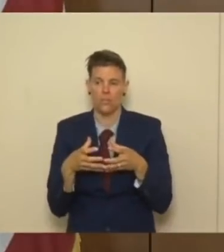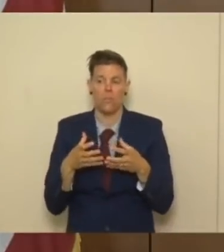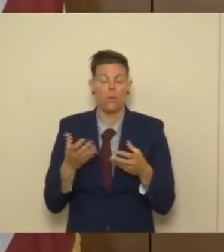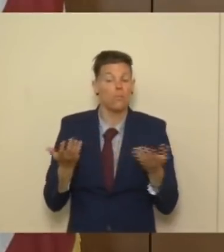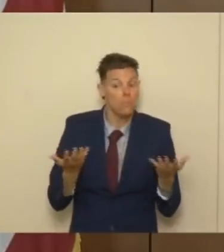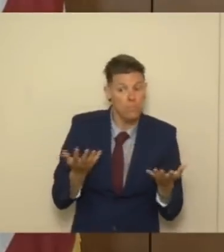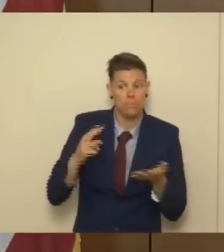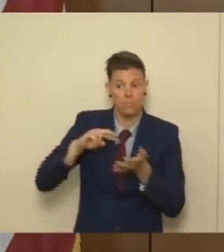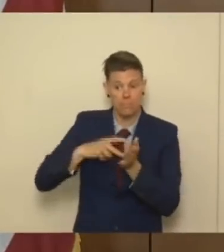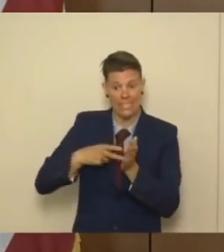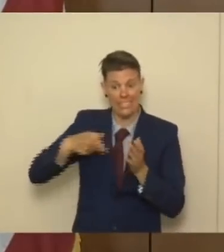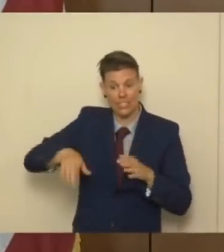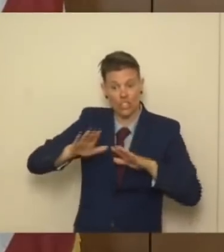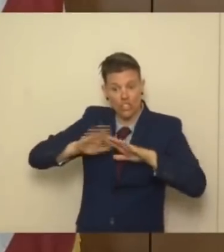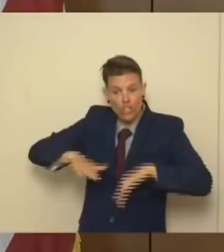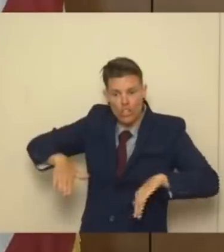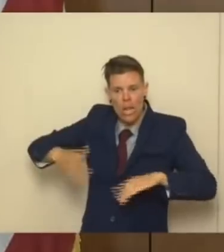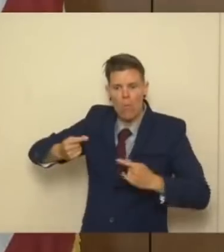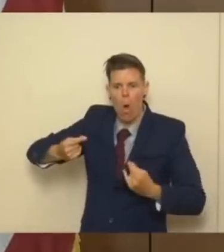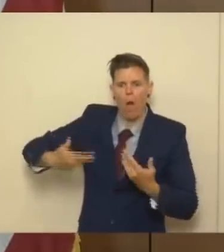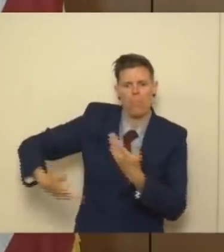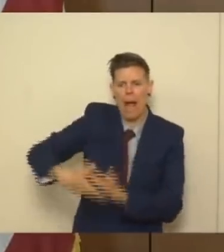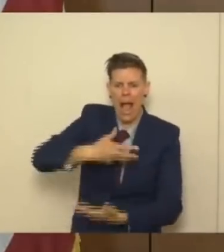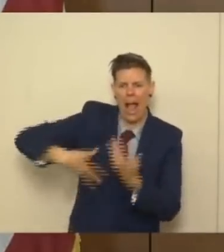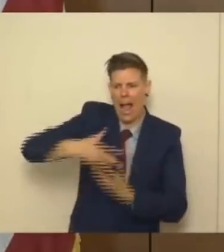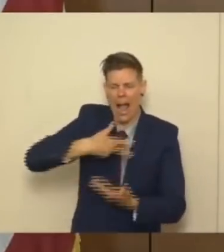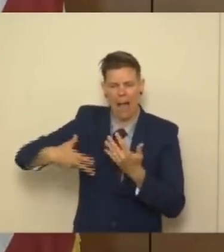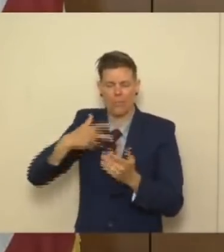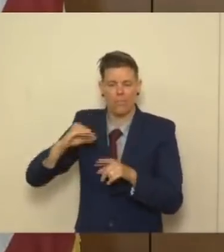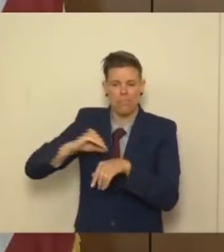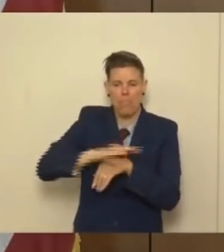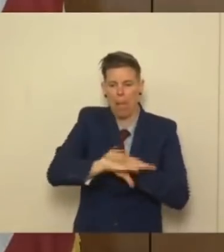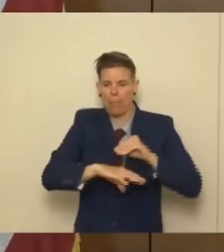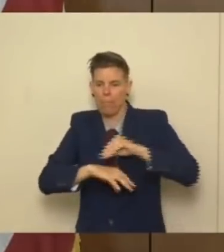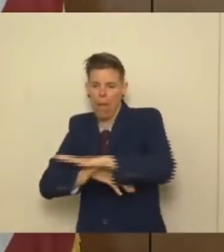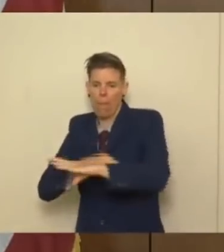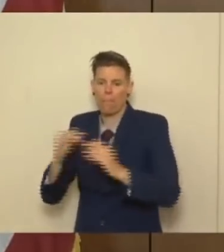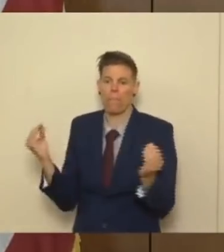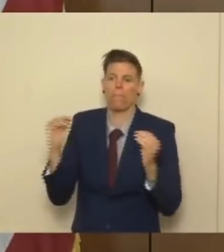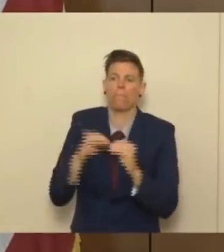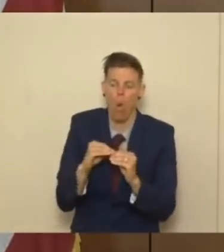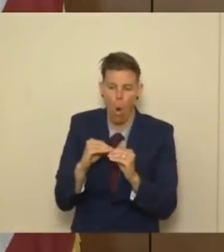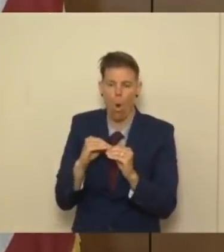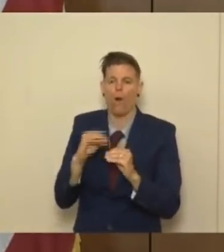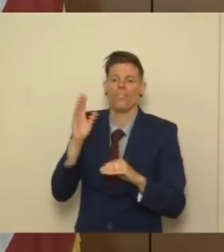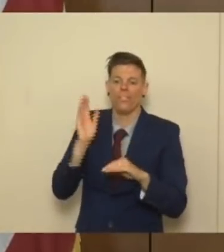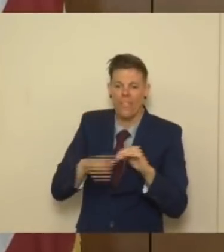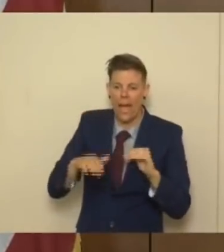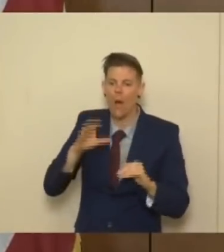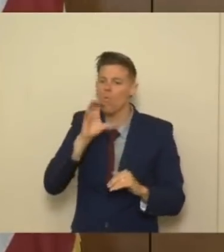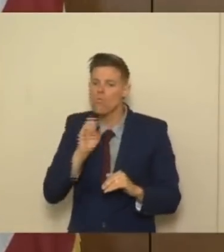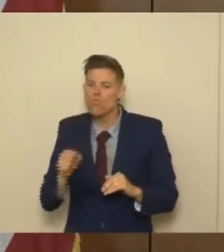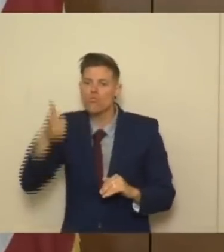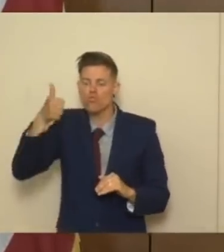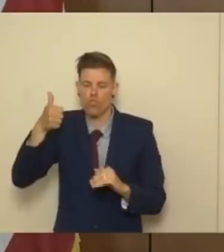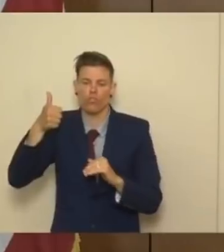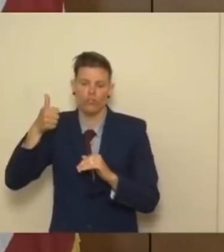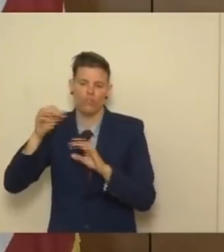that our educators are older and in a high-risk group, another area for us to be really concerned